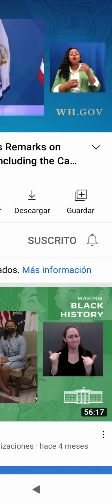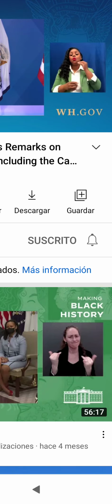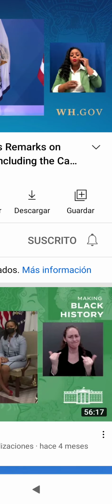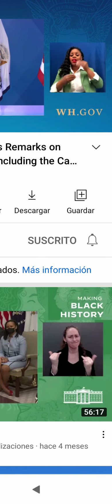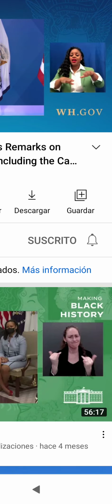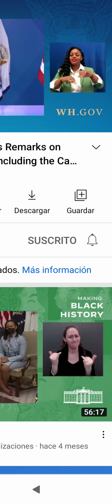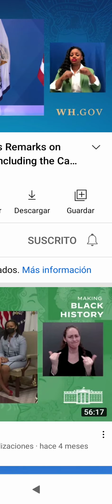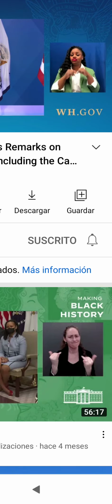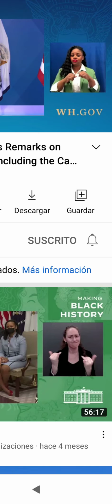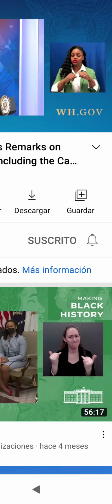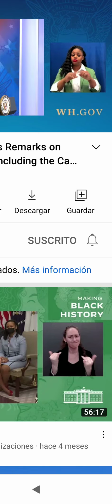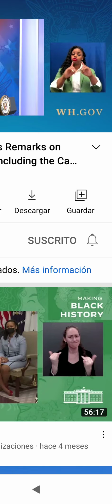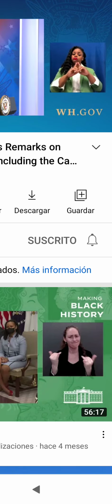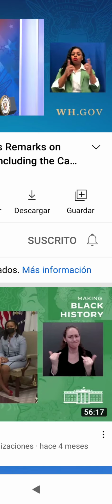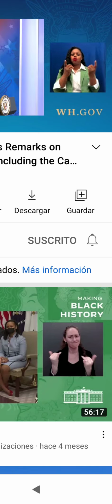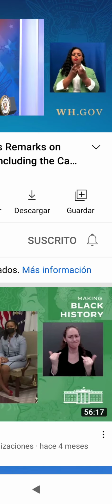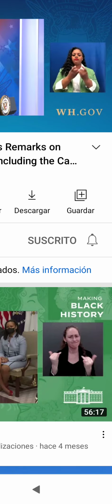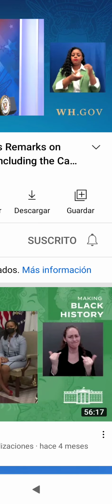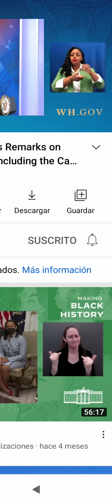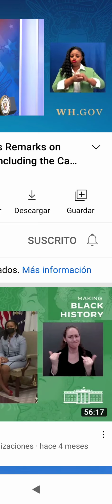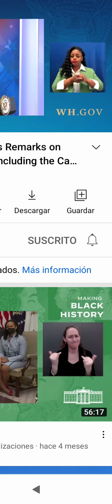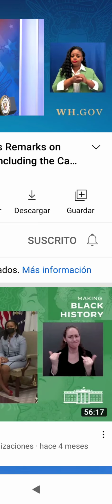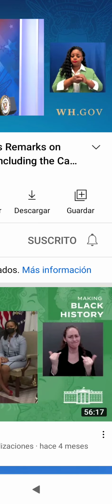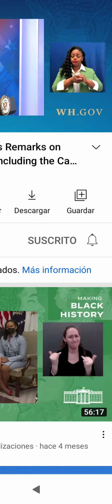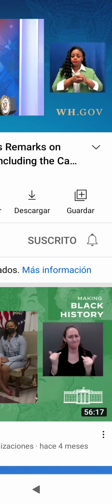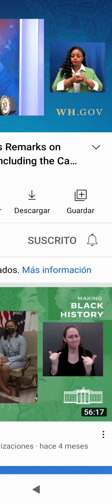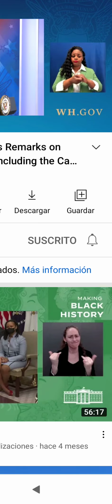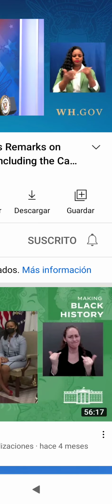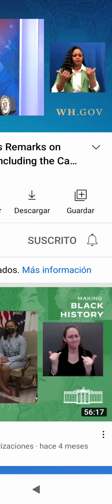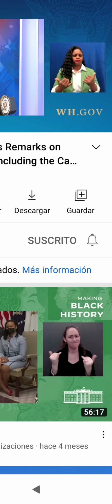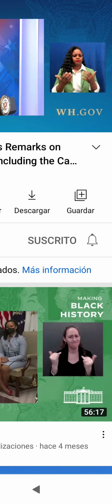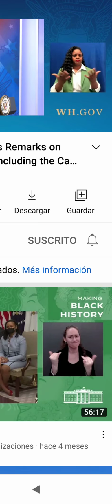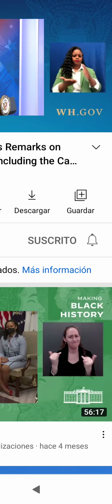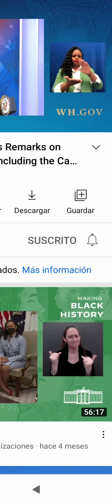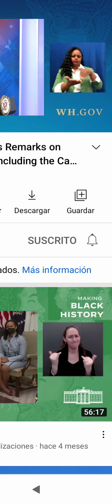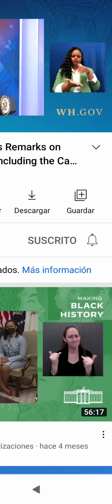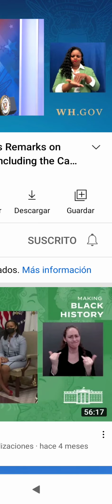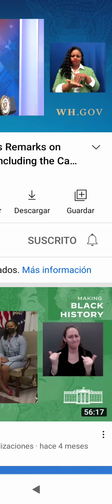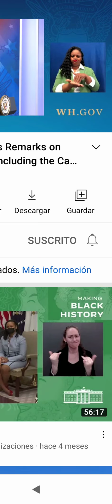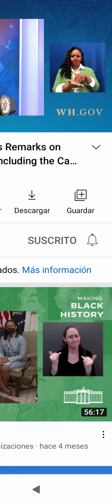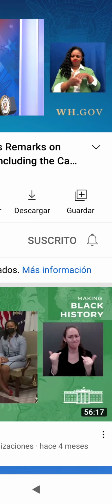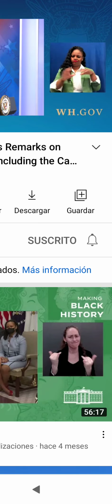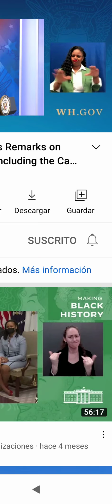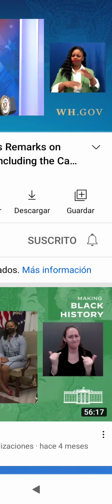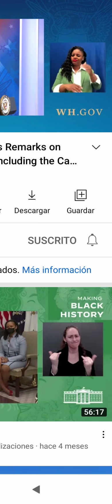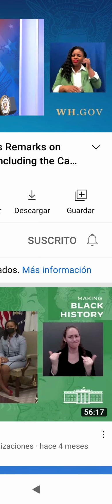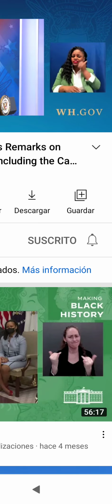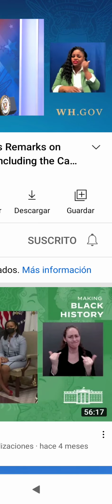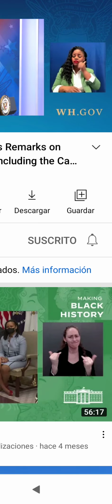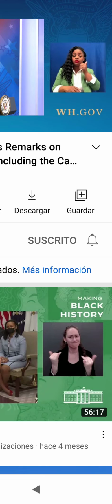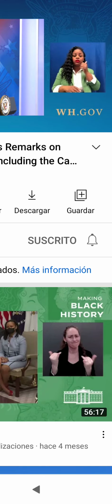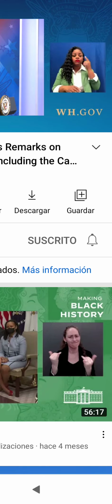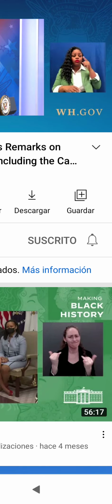department of partnerships. This is at the core of what we do. Only through our combined efforts can we counter the